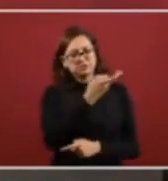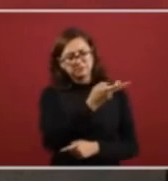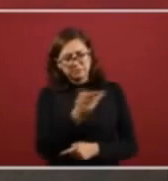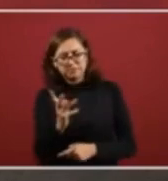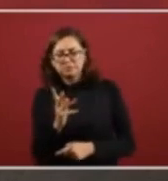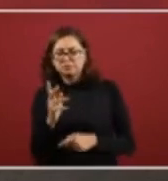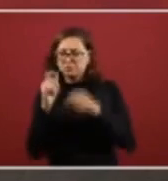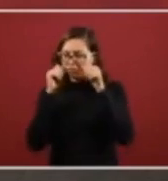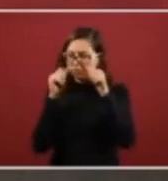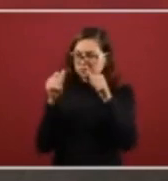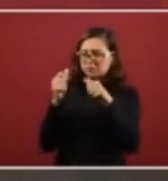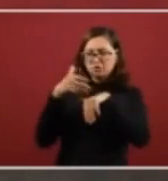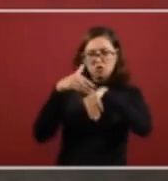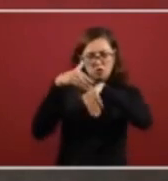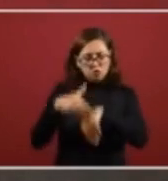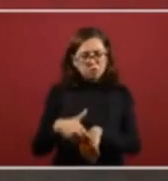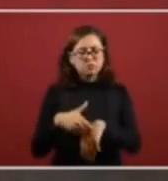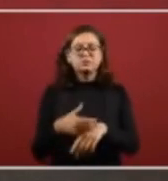listened,